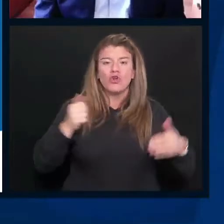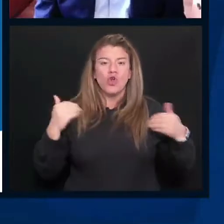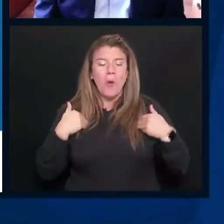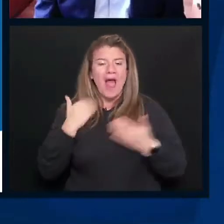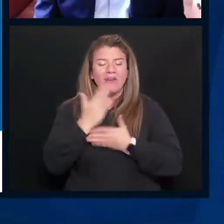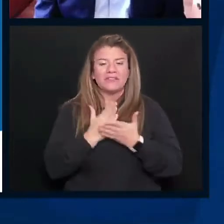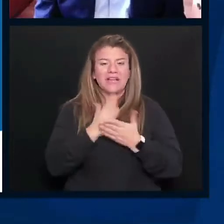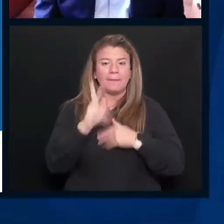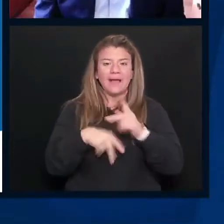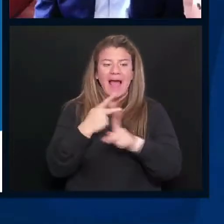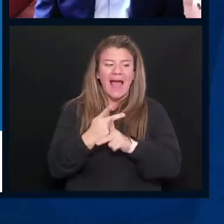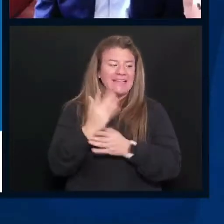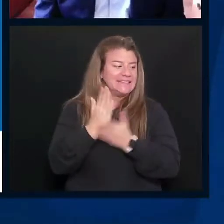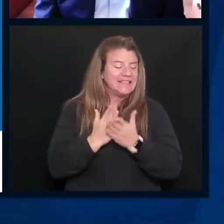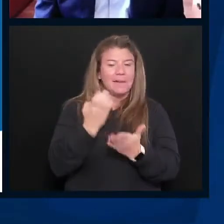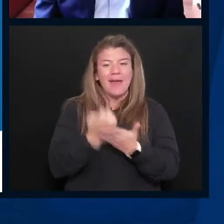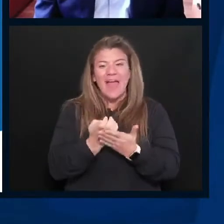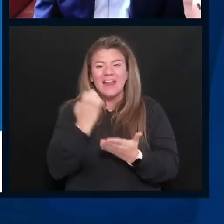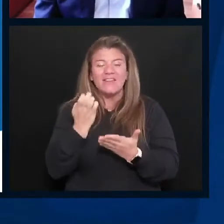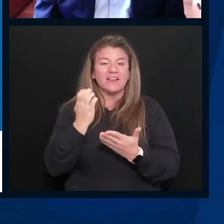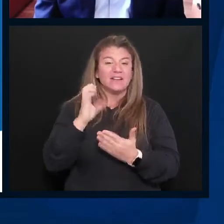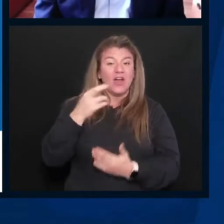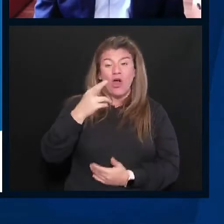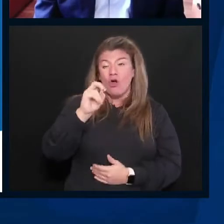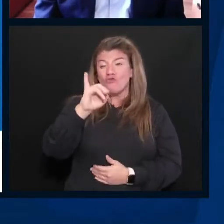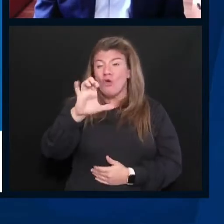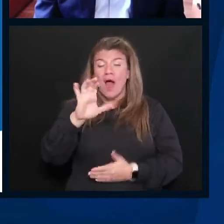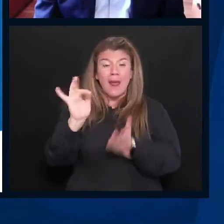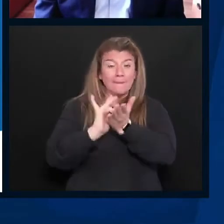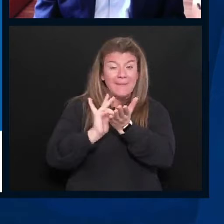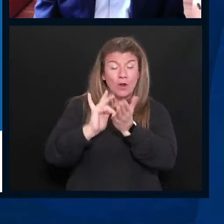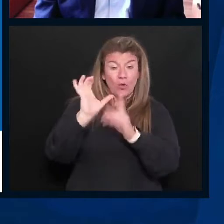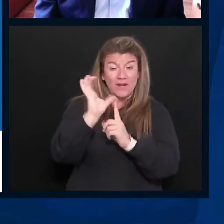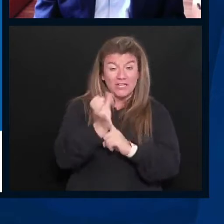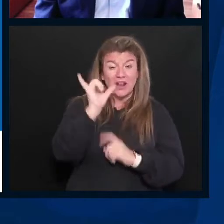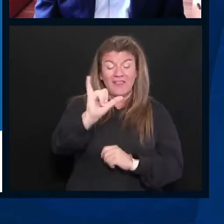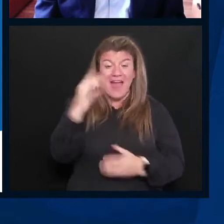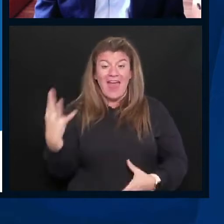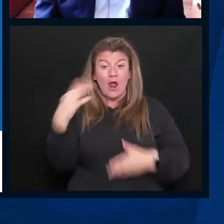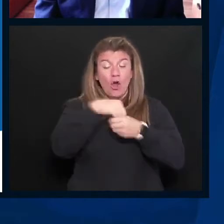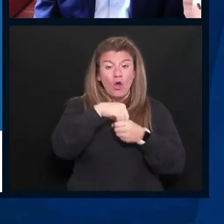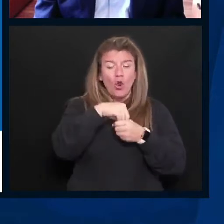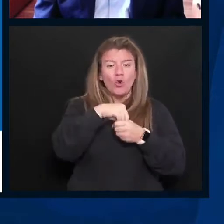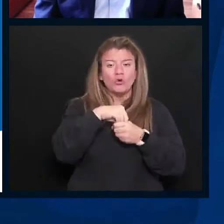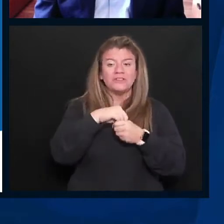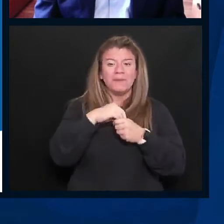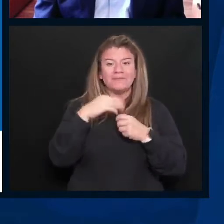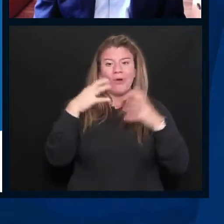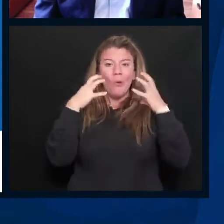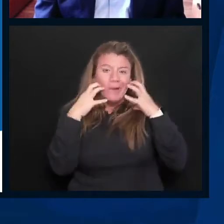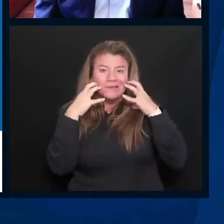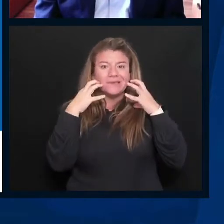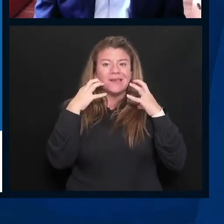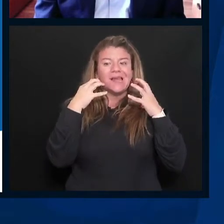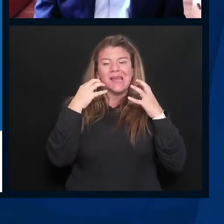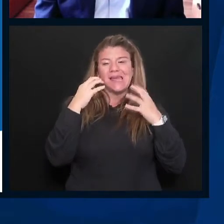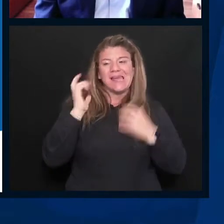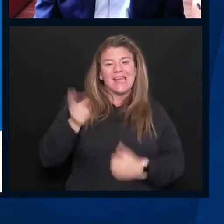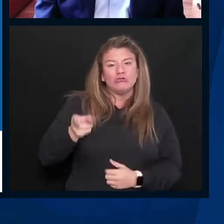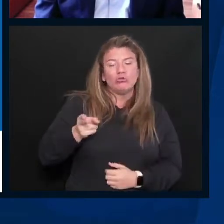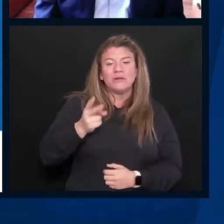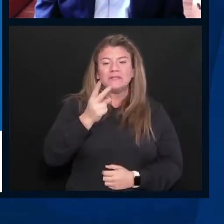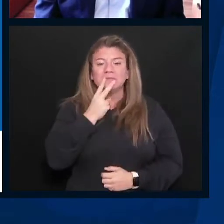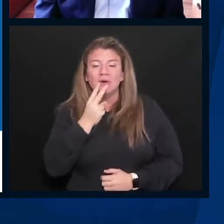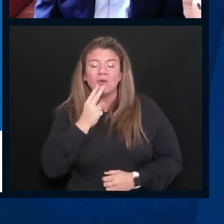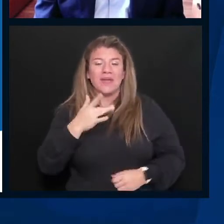some evidence of chronic medical condition, which would include being overweight, having a history of smoking, any